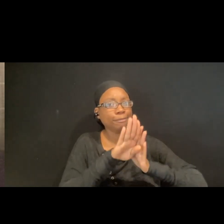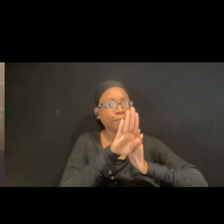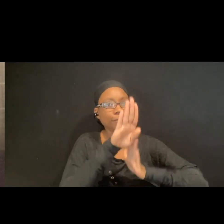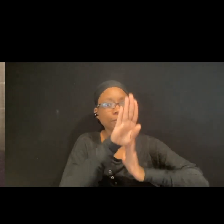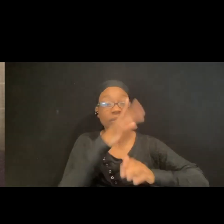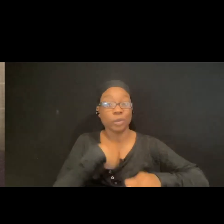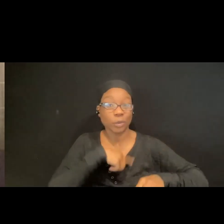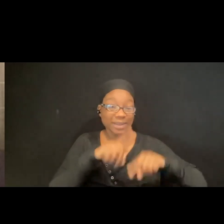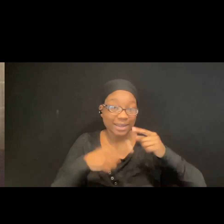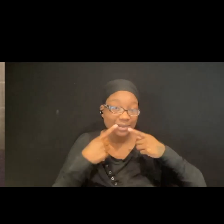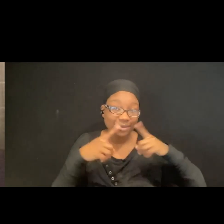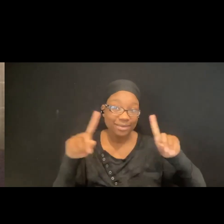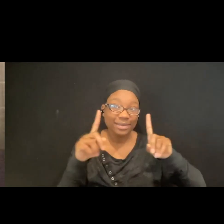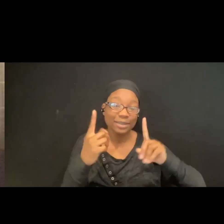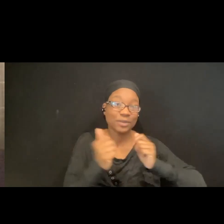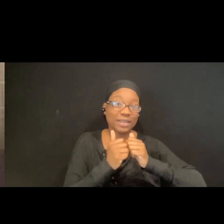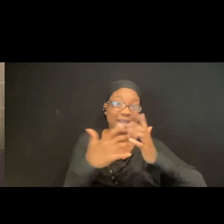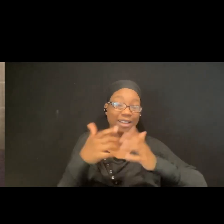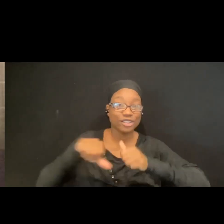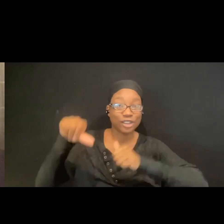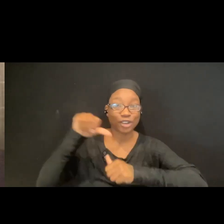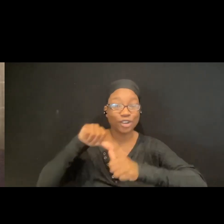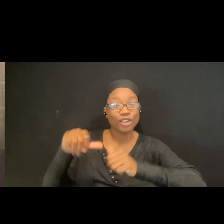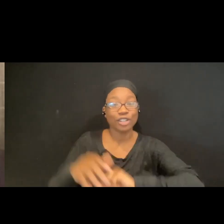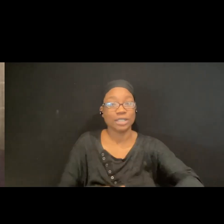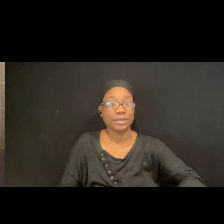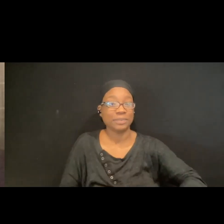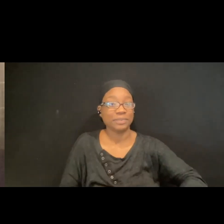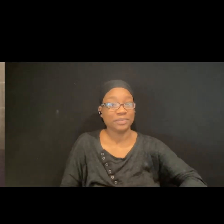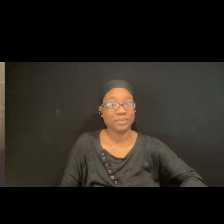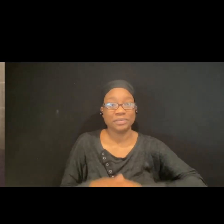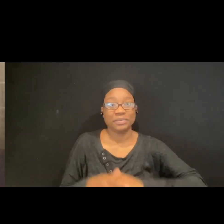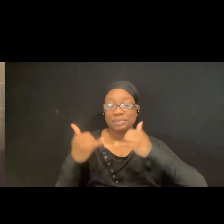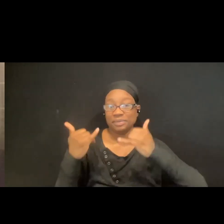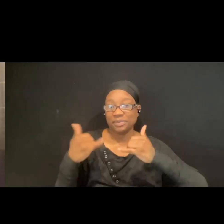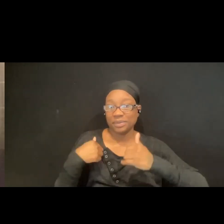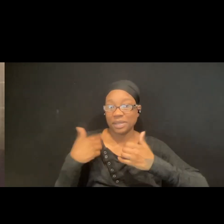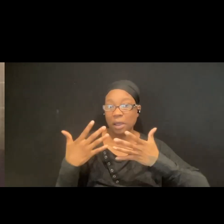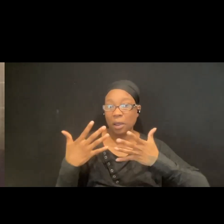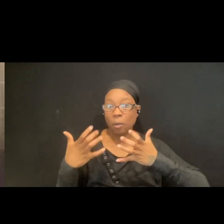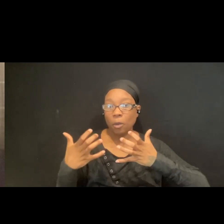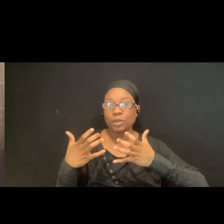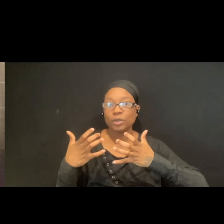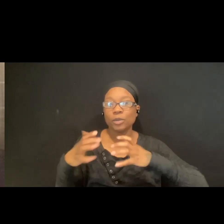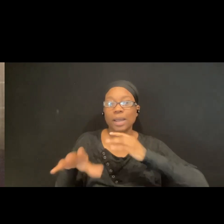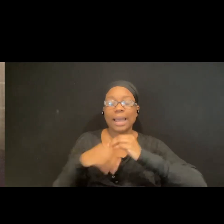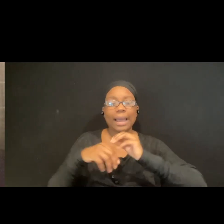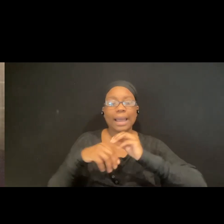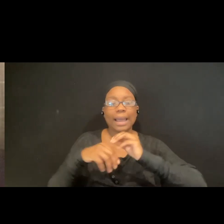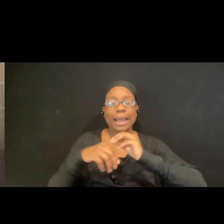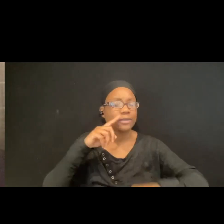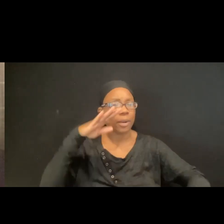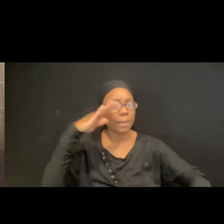other. So I do want to put the hashtags for the Black trans